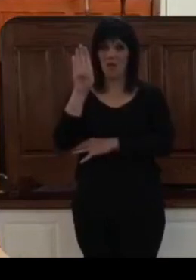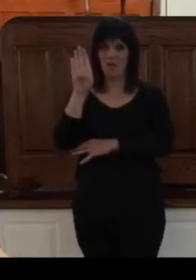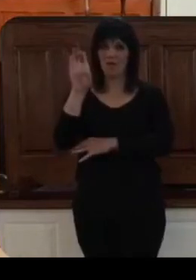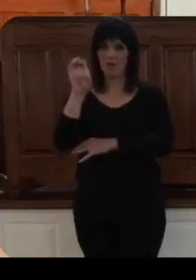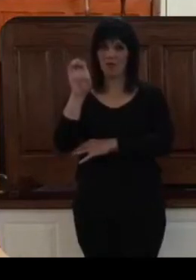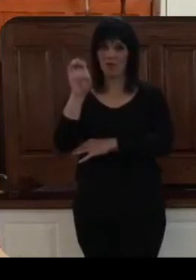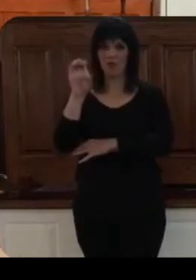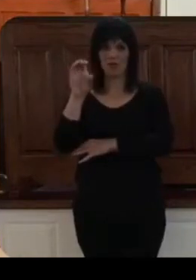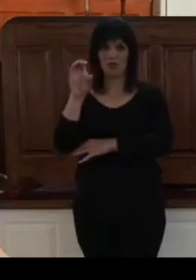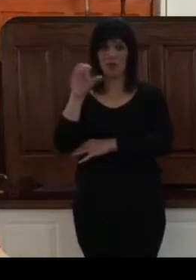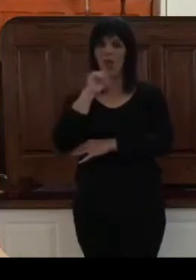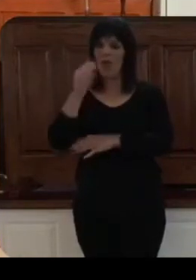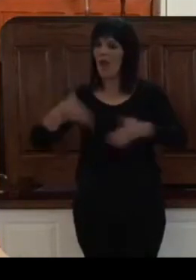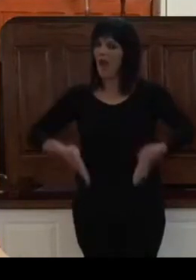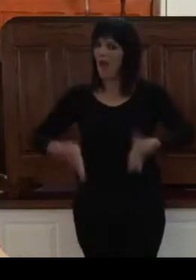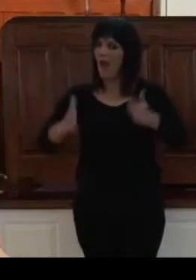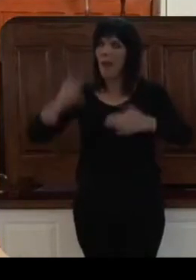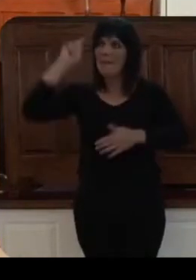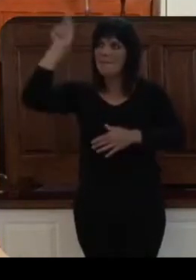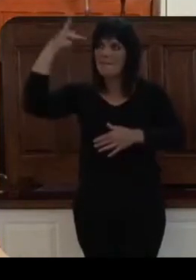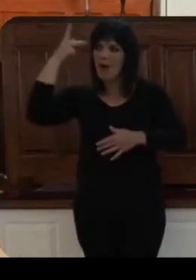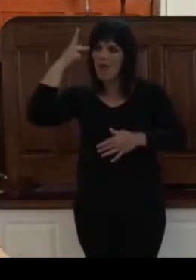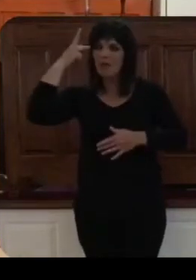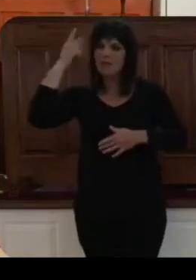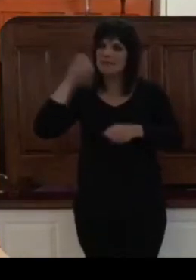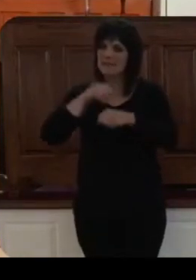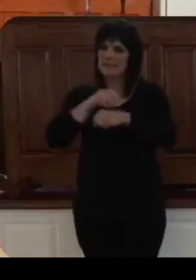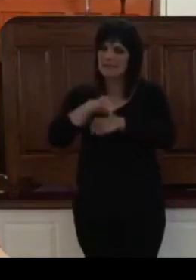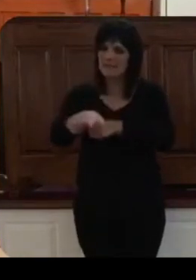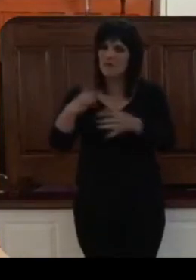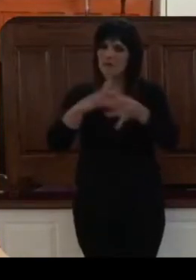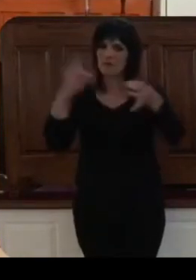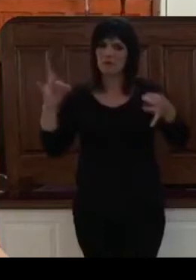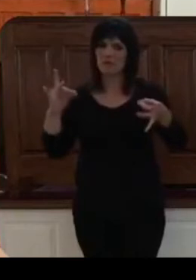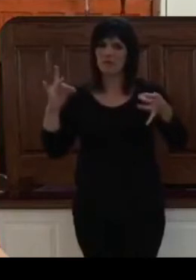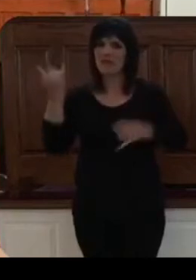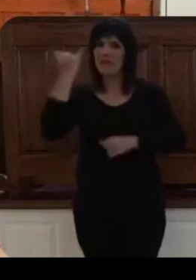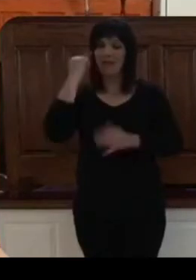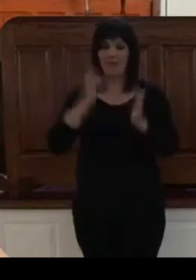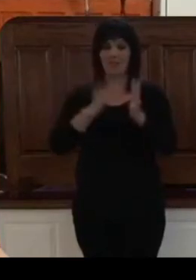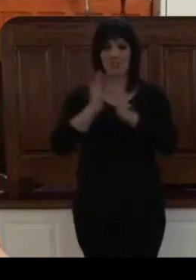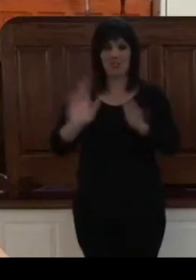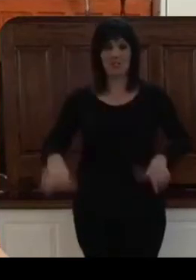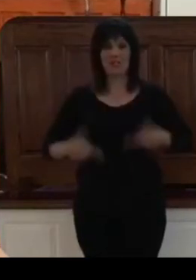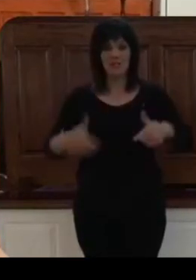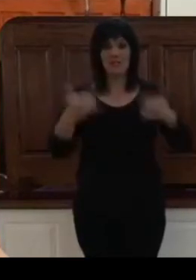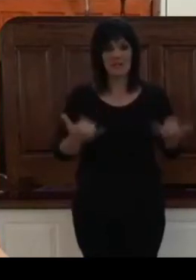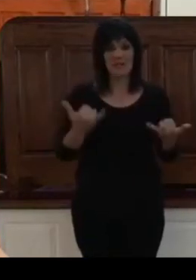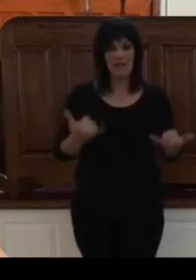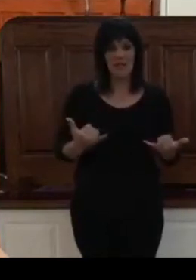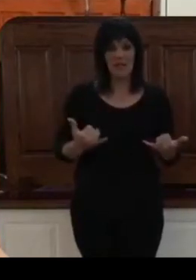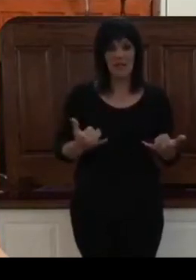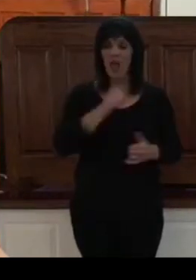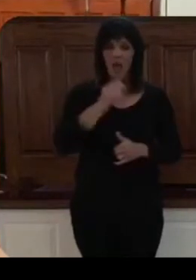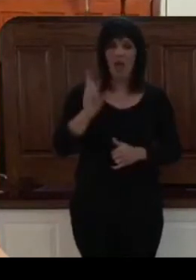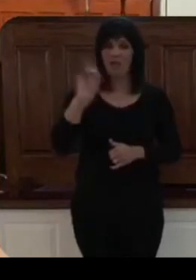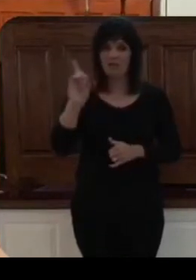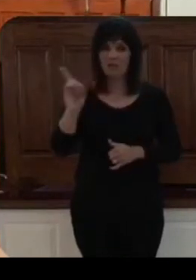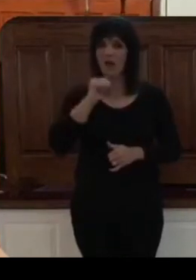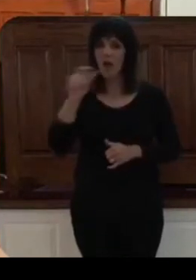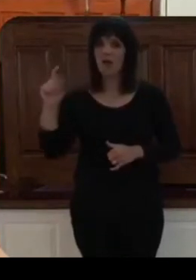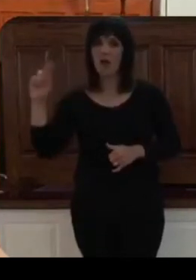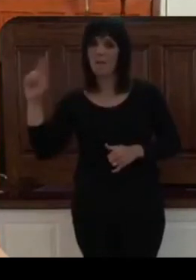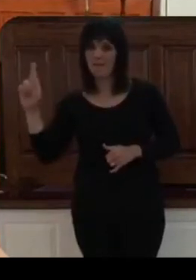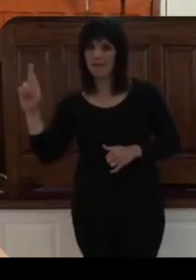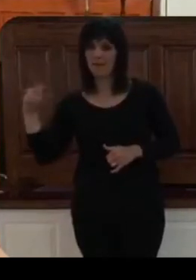We don't do politics in our church. I believe if Jesus was alive today, he wouldn't be a Democrat or a Republican. He'd be independent. And we as a